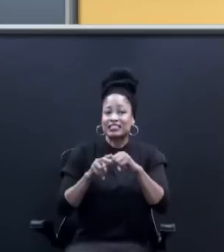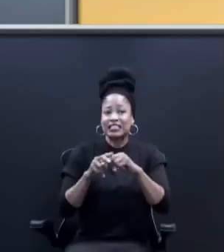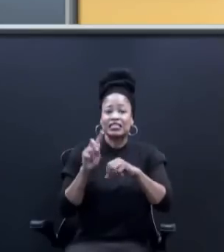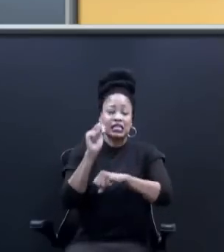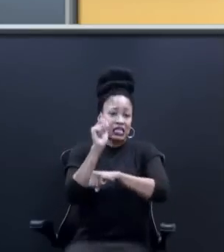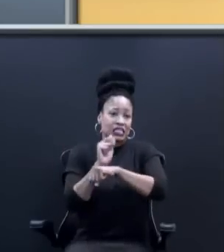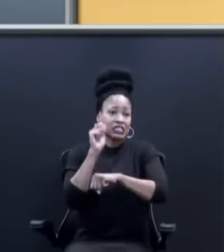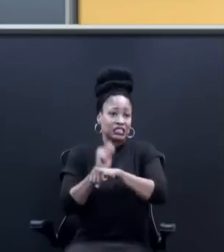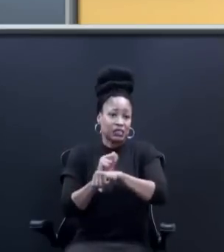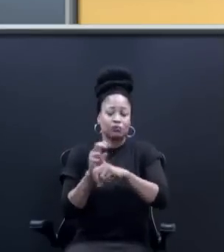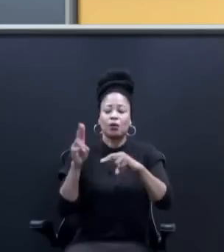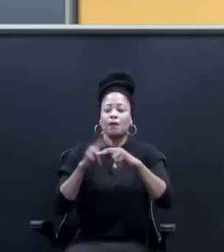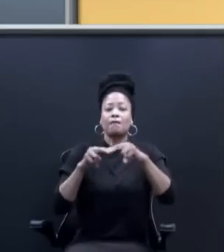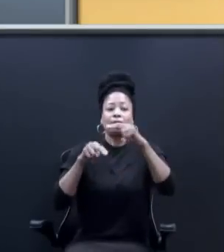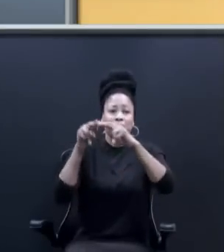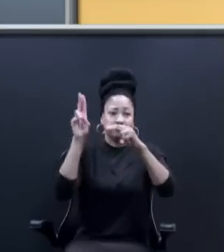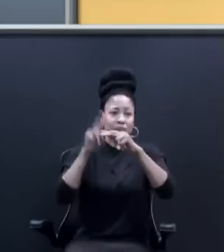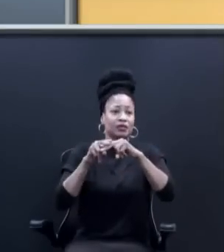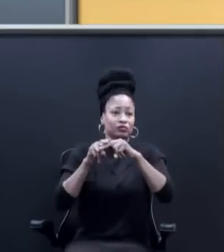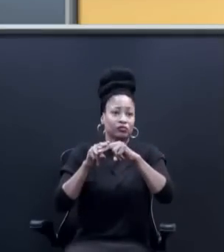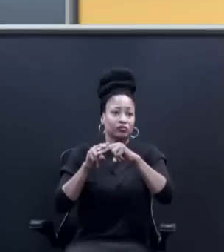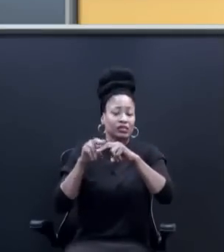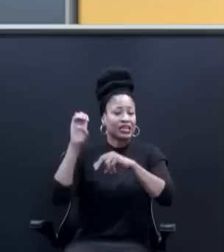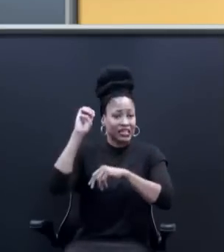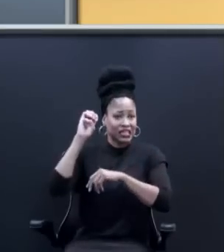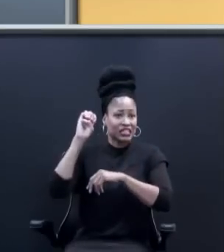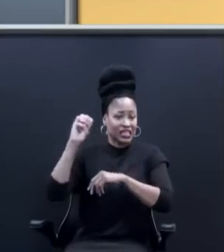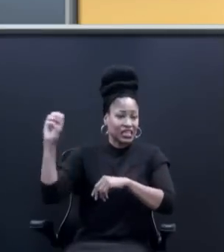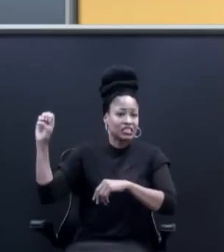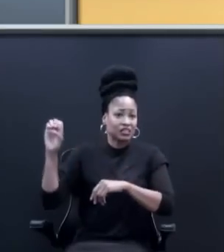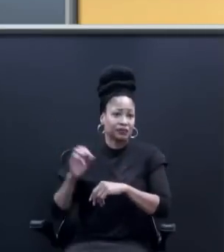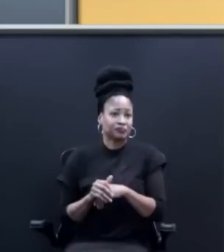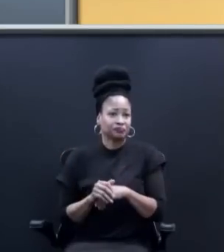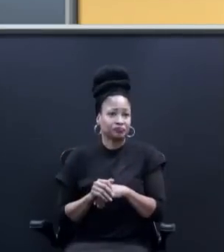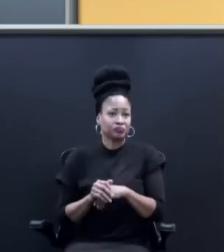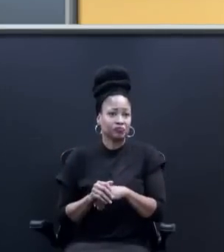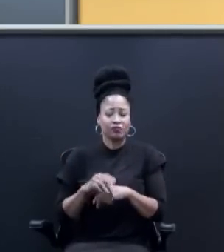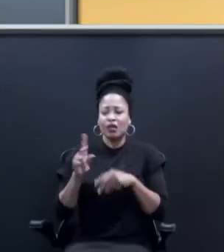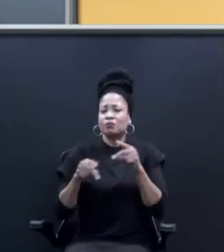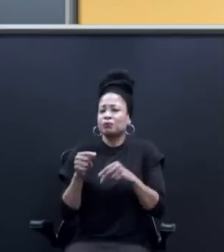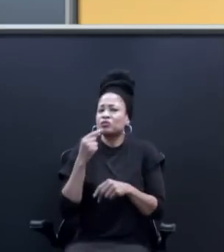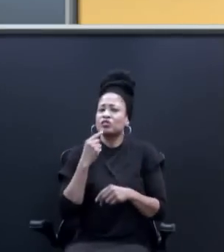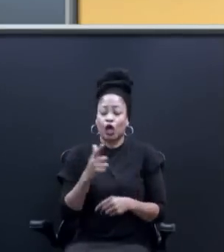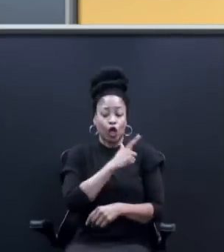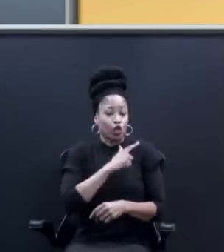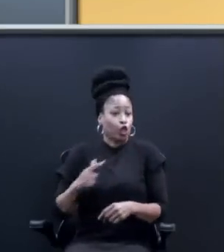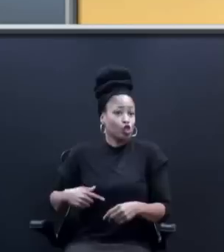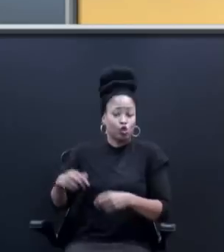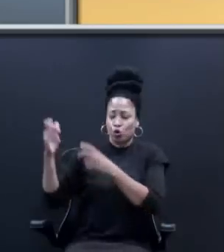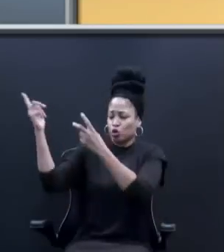this carnage is through. And they're going to say, the Lord is back. He's in the temple. The Lord said,